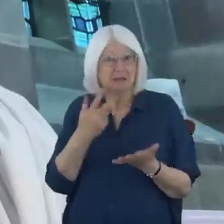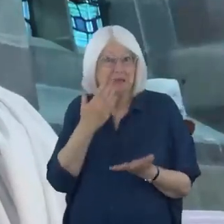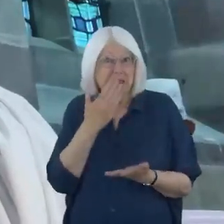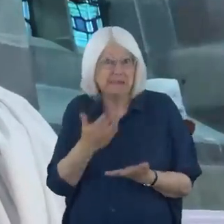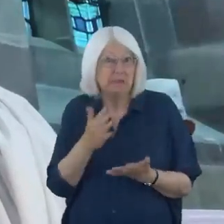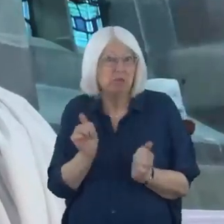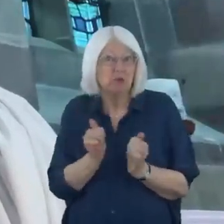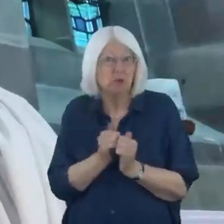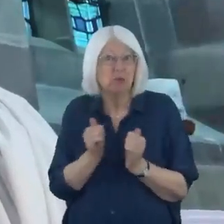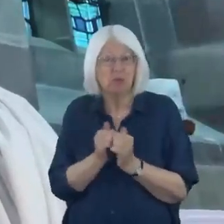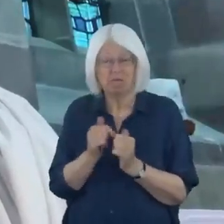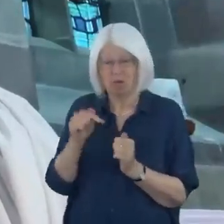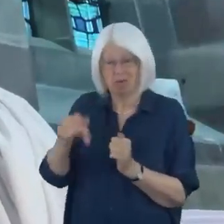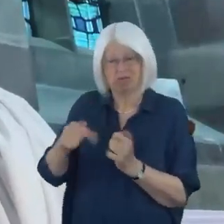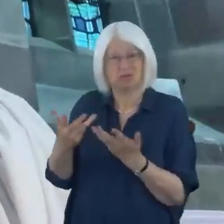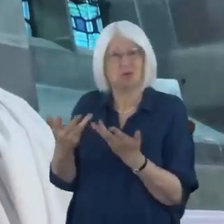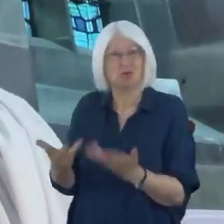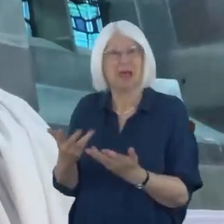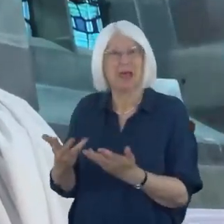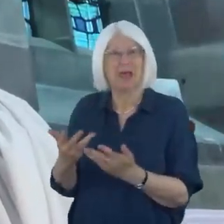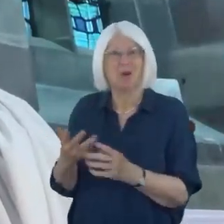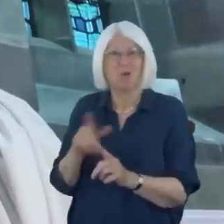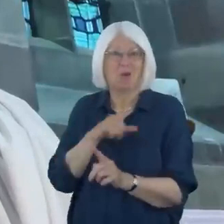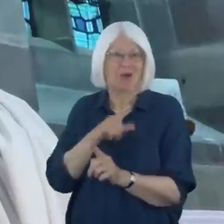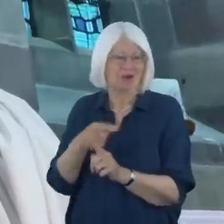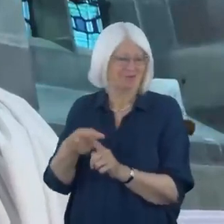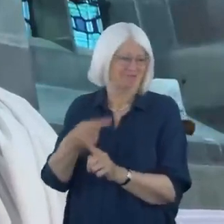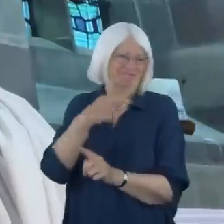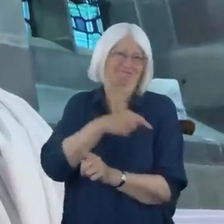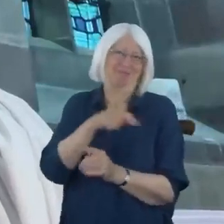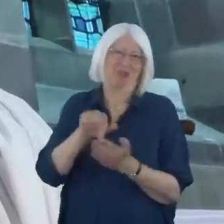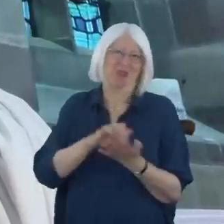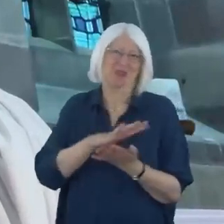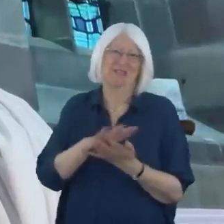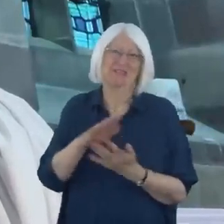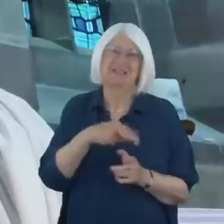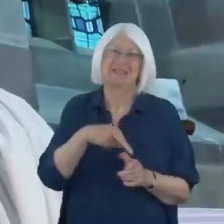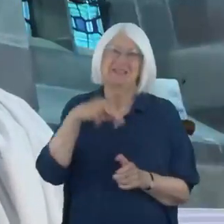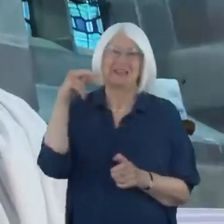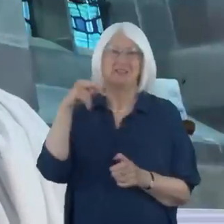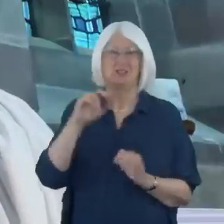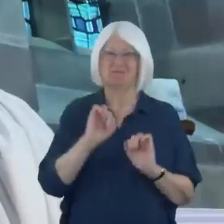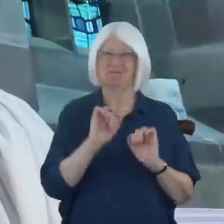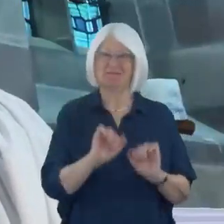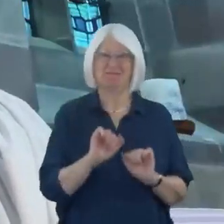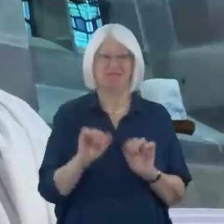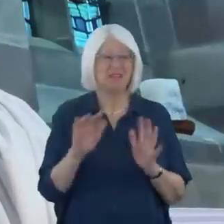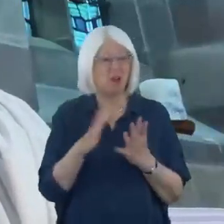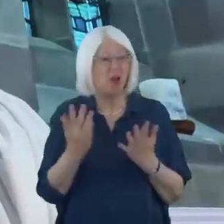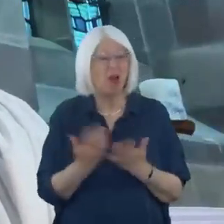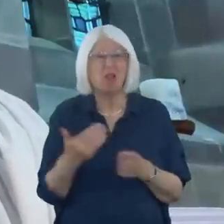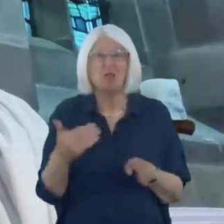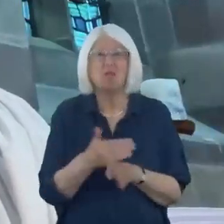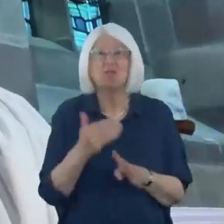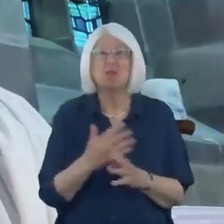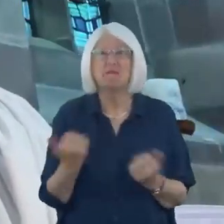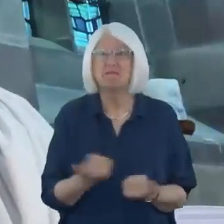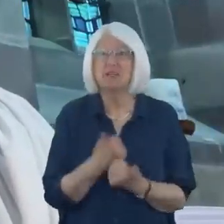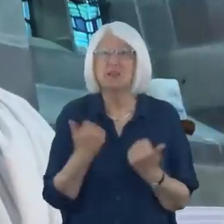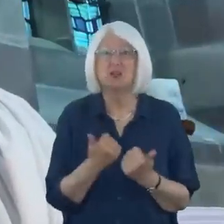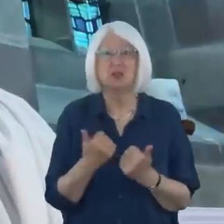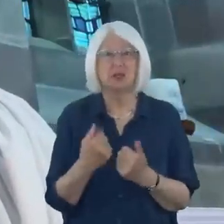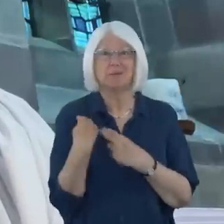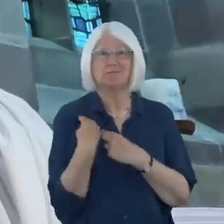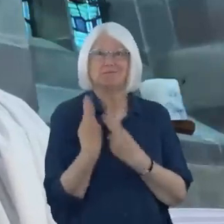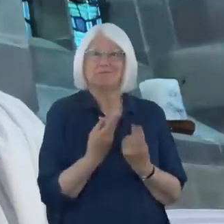The earthly ministry of Jesus has come to an end, and he has entrusted it to his disciples.